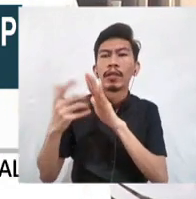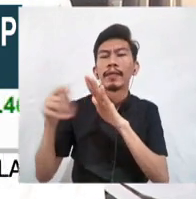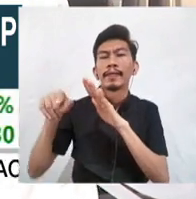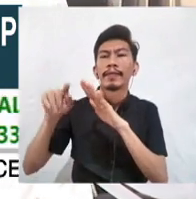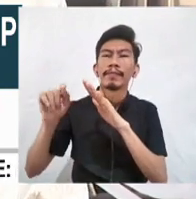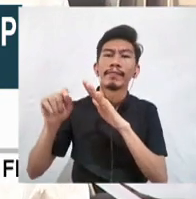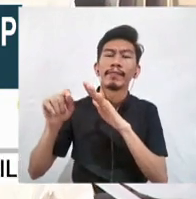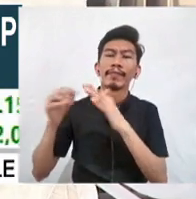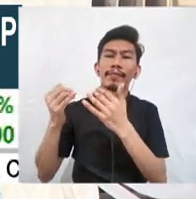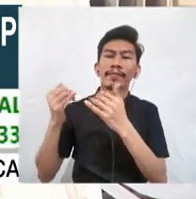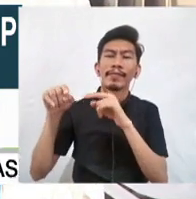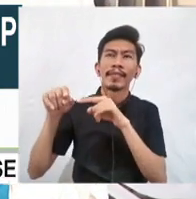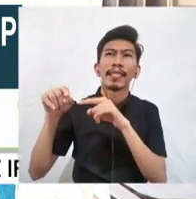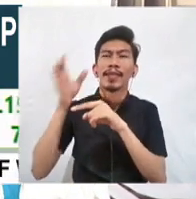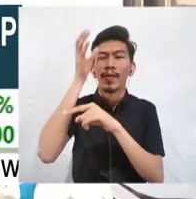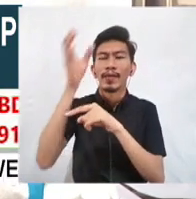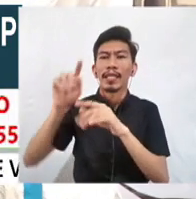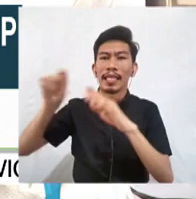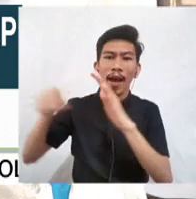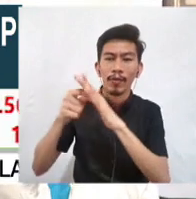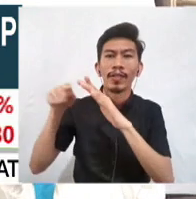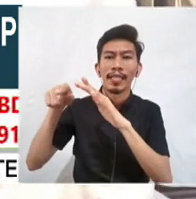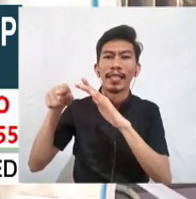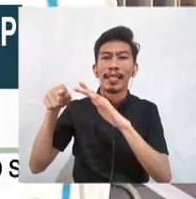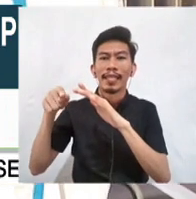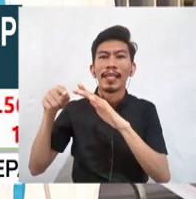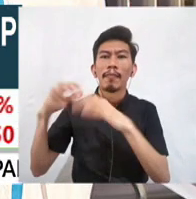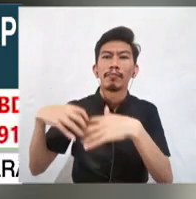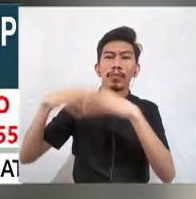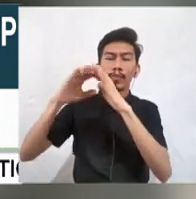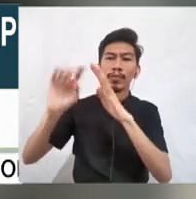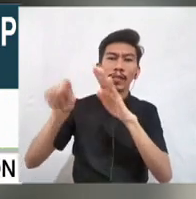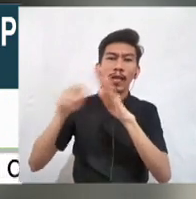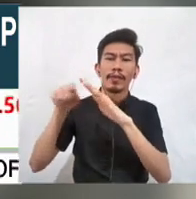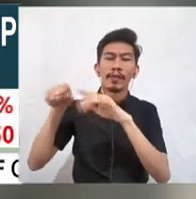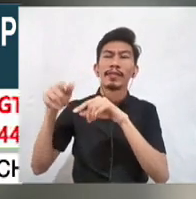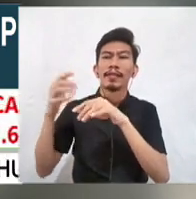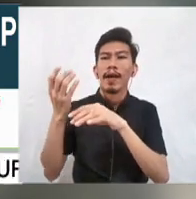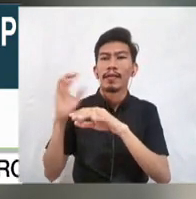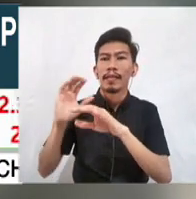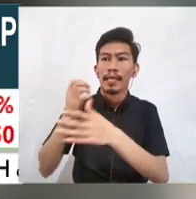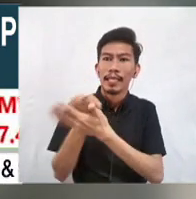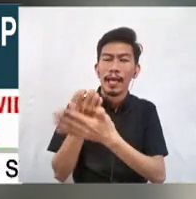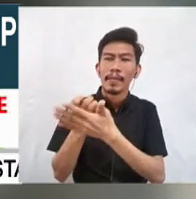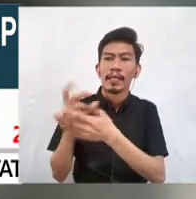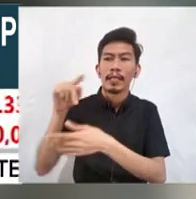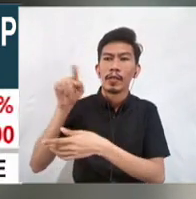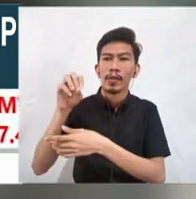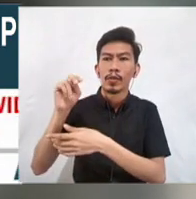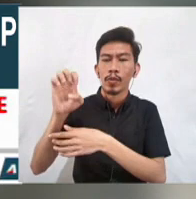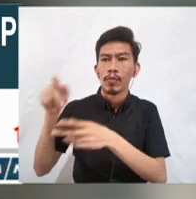making the concept of a township, no, building township in our economic zone. So what you can see now